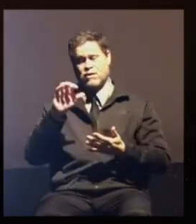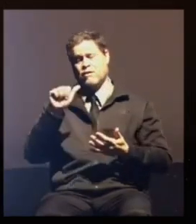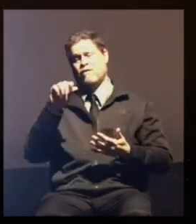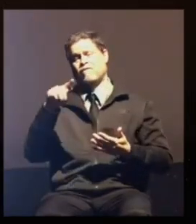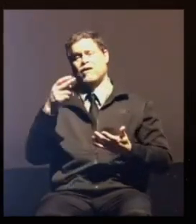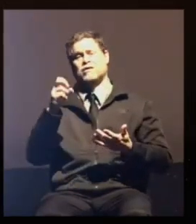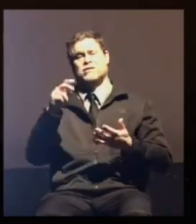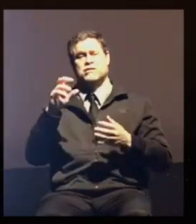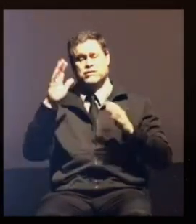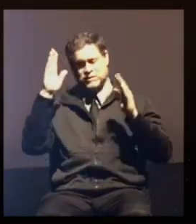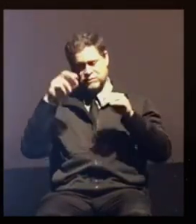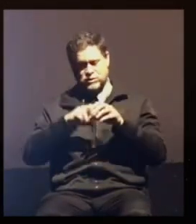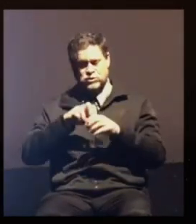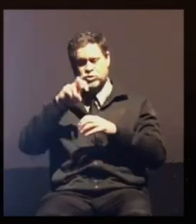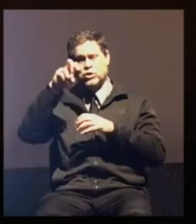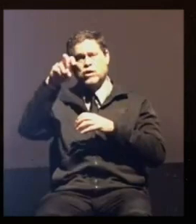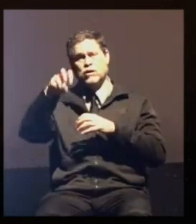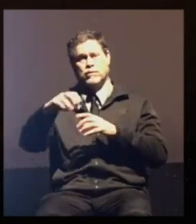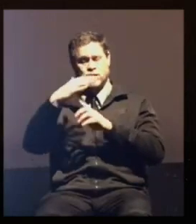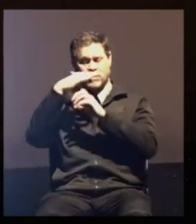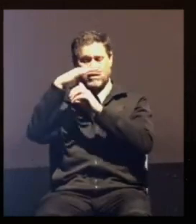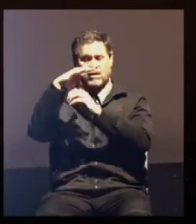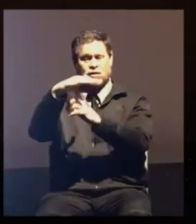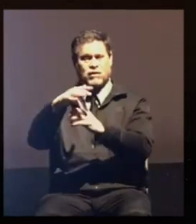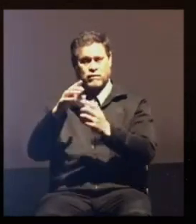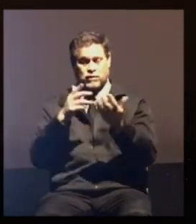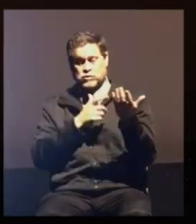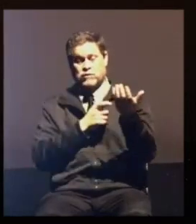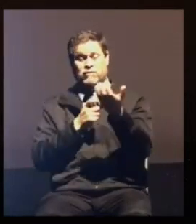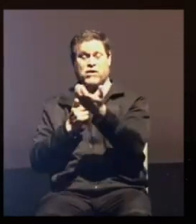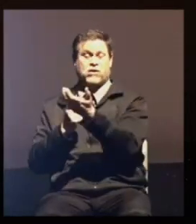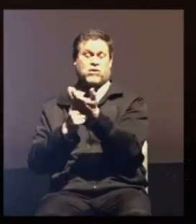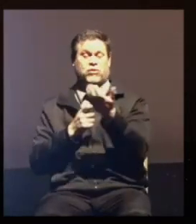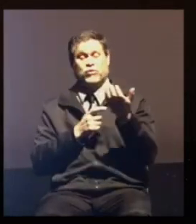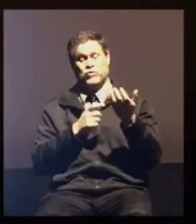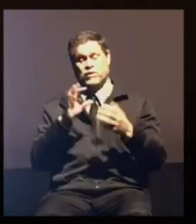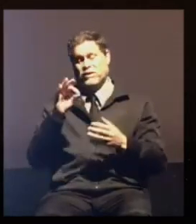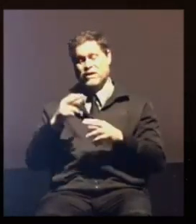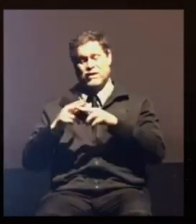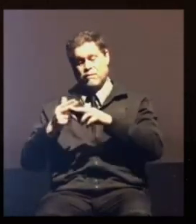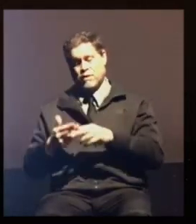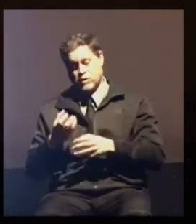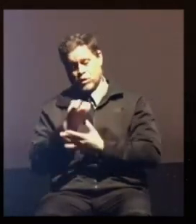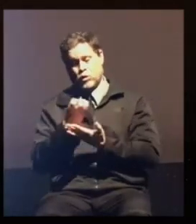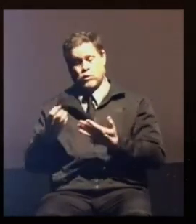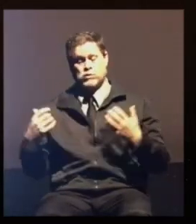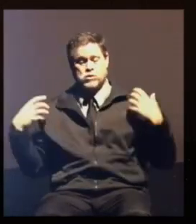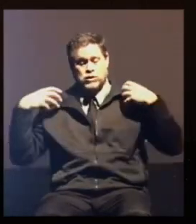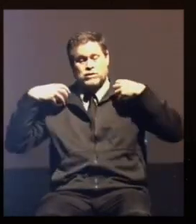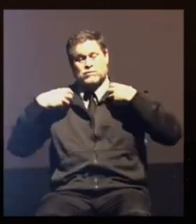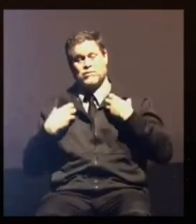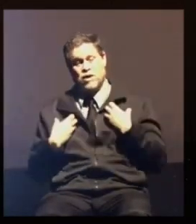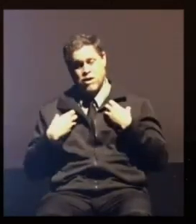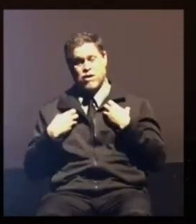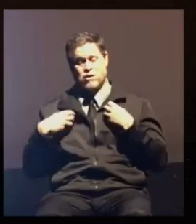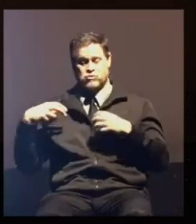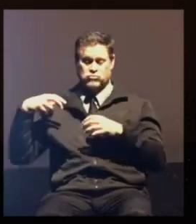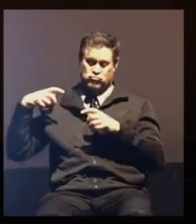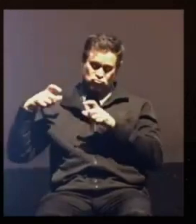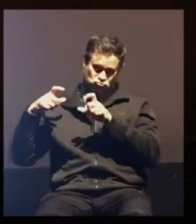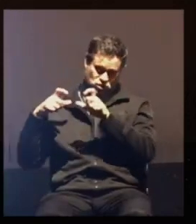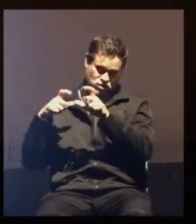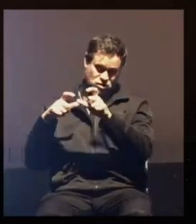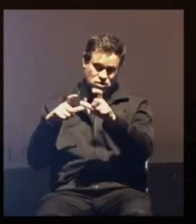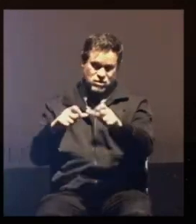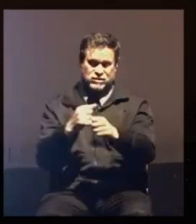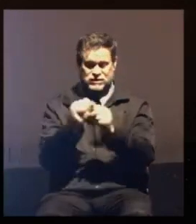jump off helicopters, sometimes under fire, with 90 pounds of equipment on his back, run to